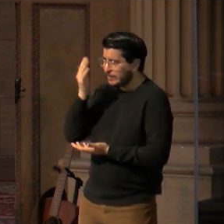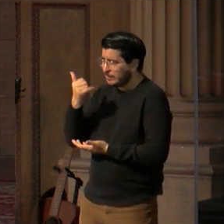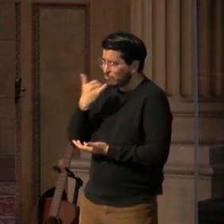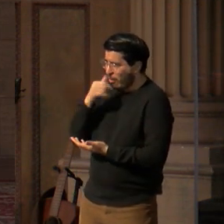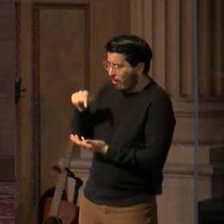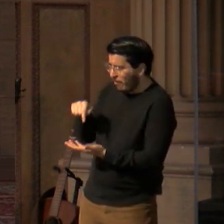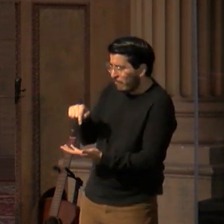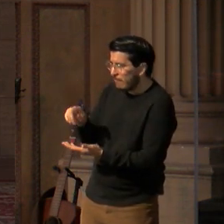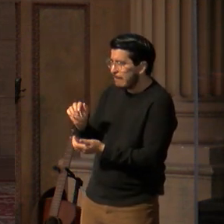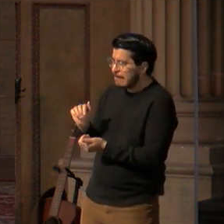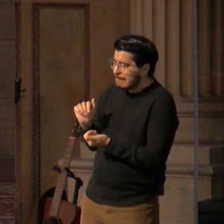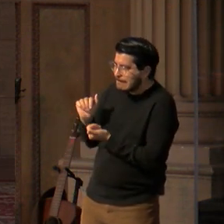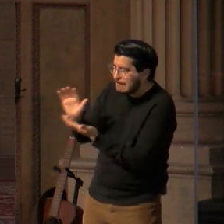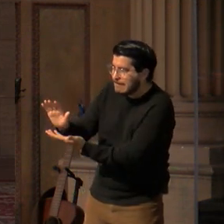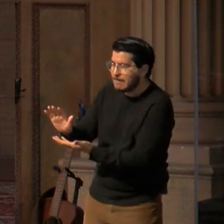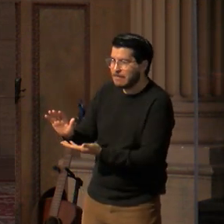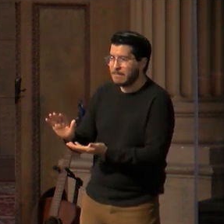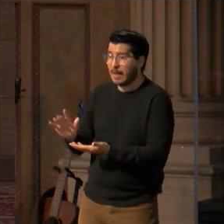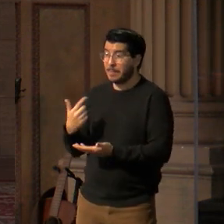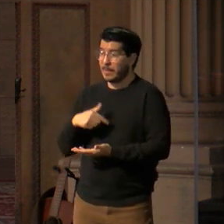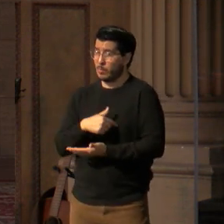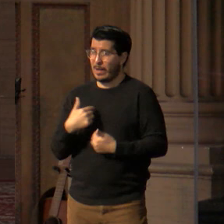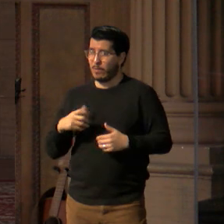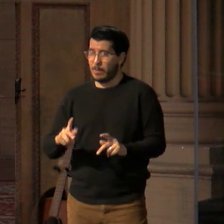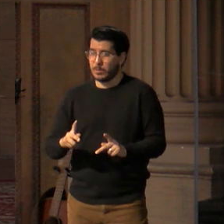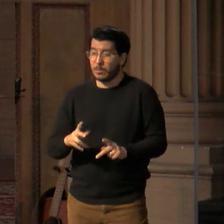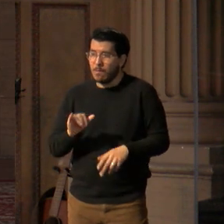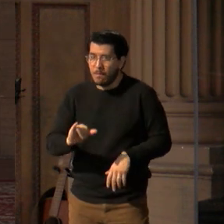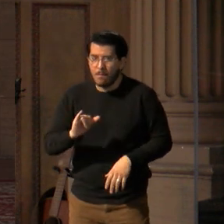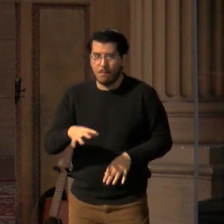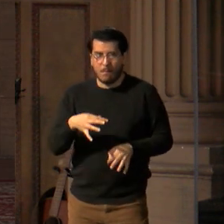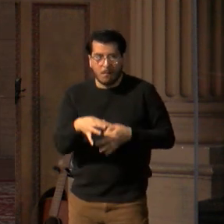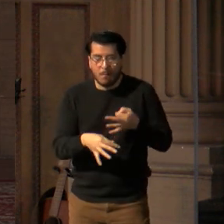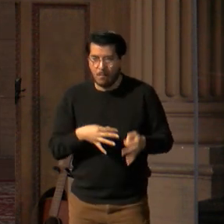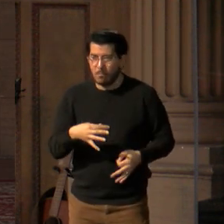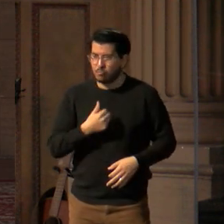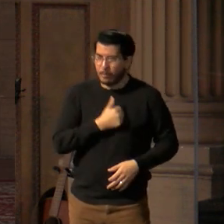us the opportunity to explain ourselves or to repent or to change.